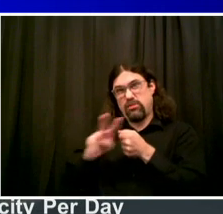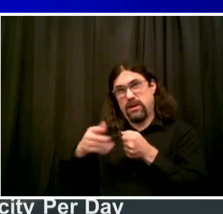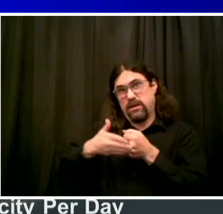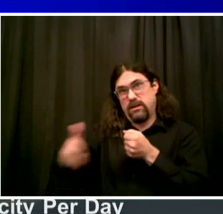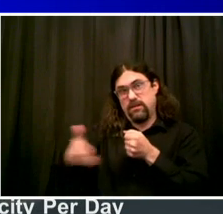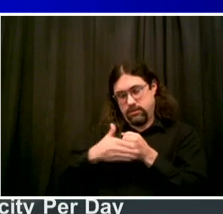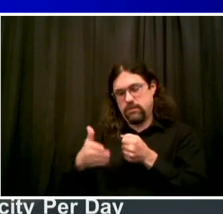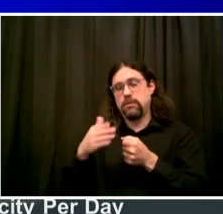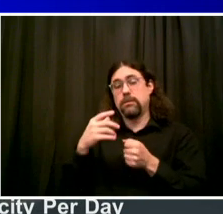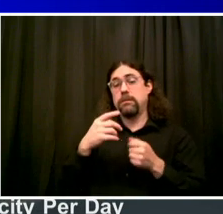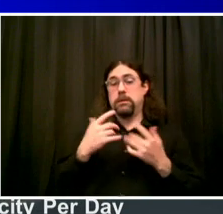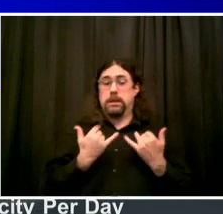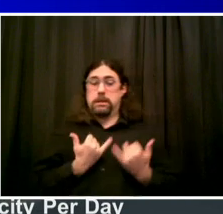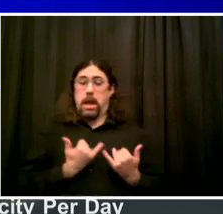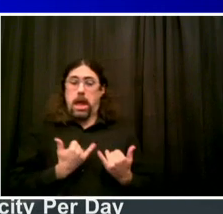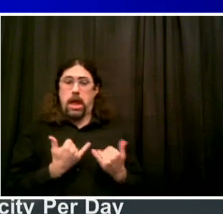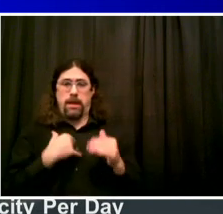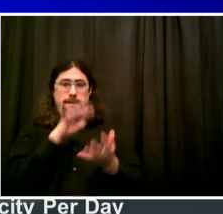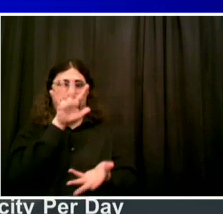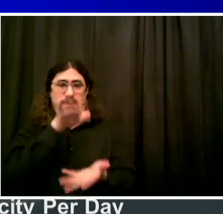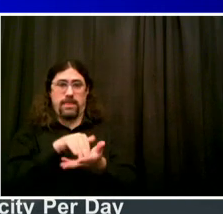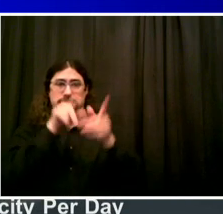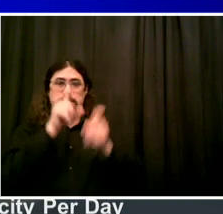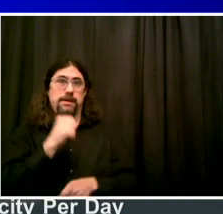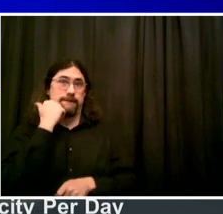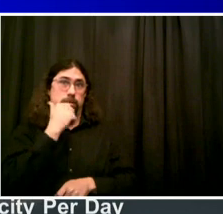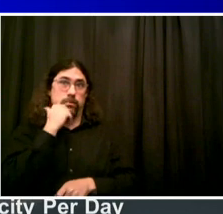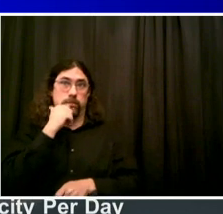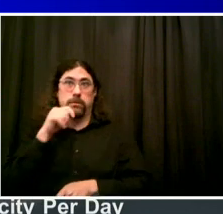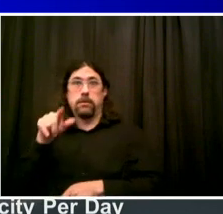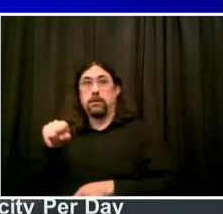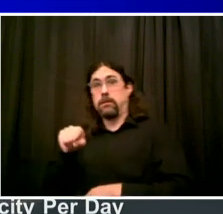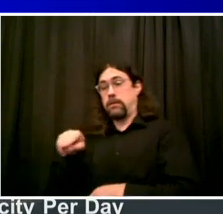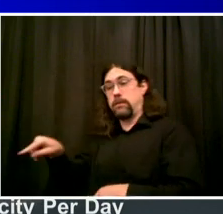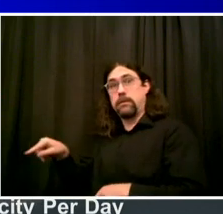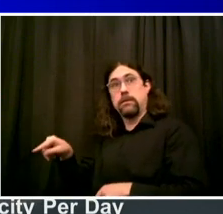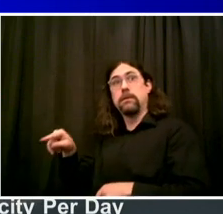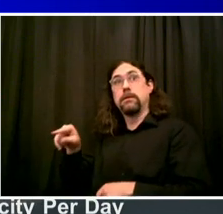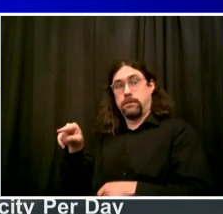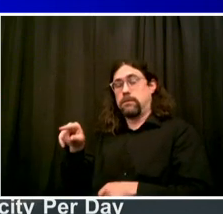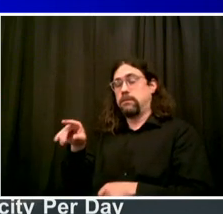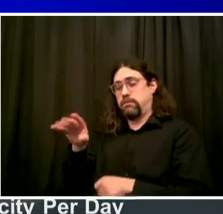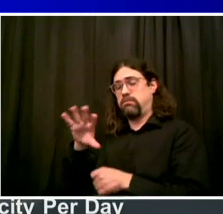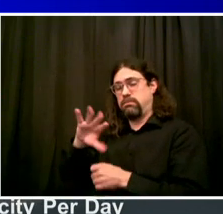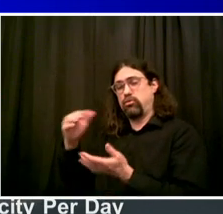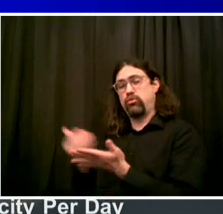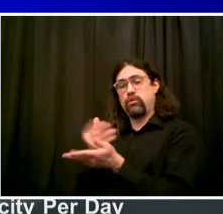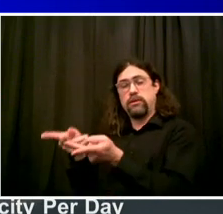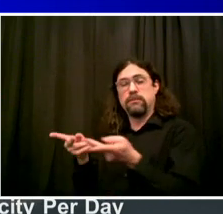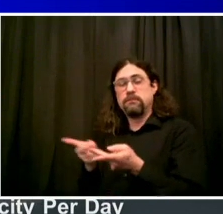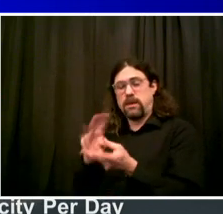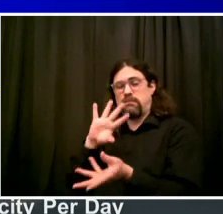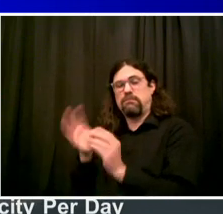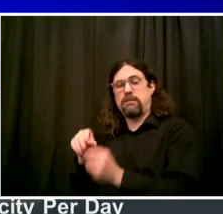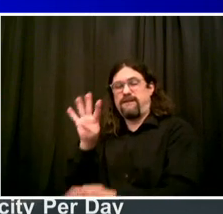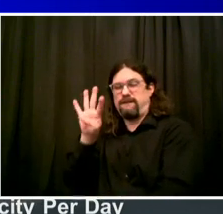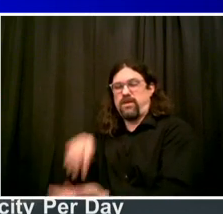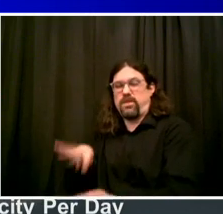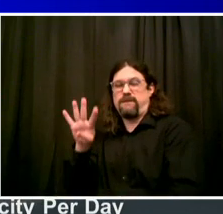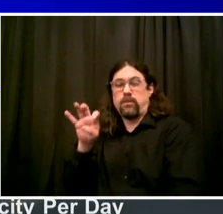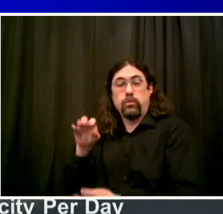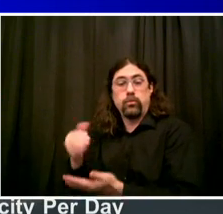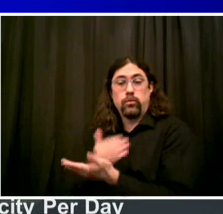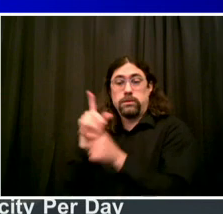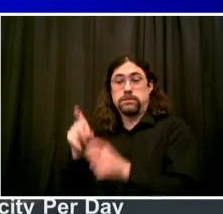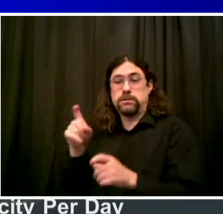at 10,700 tests per day at health and hospital sites alone. So we'll be more than